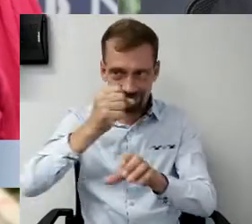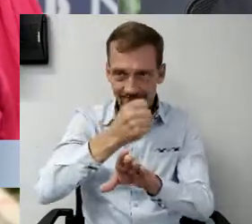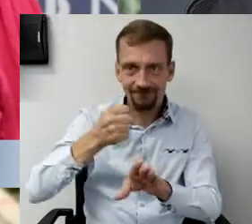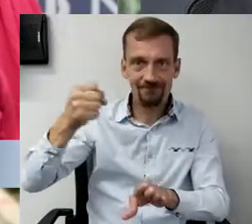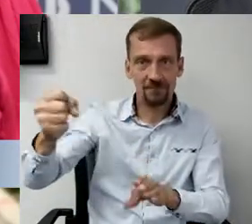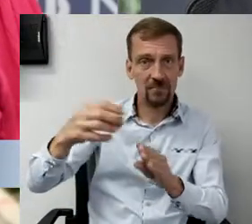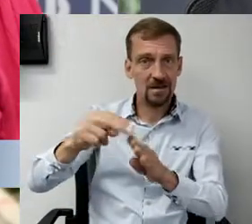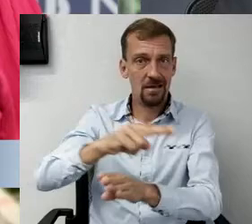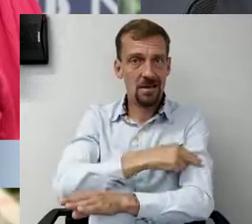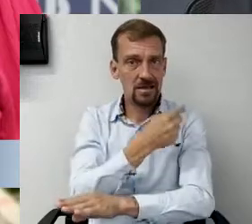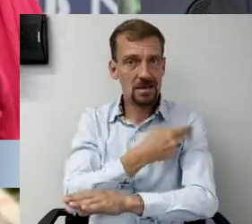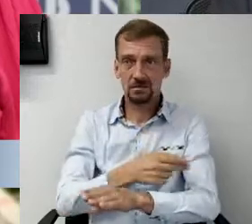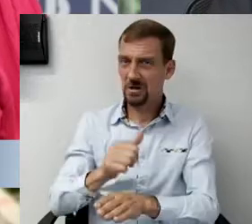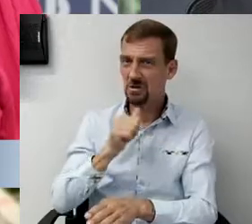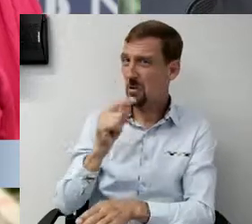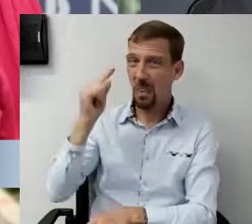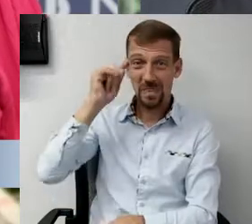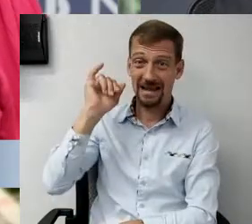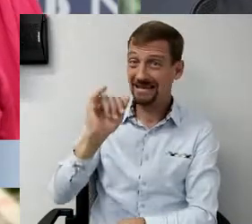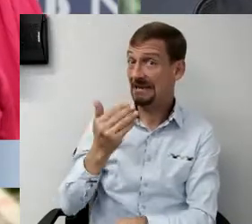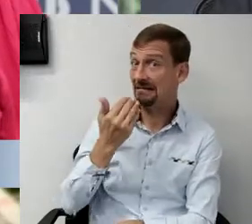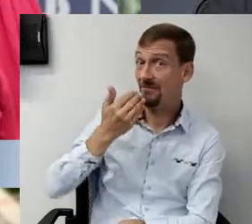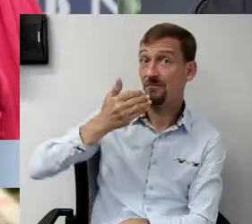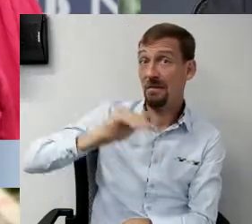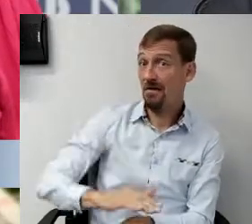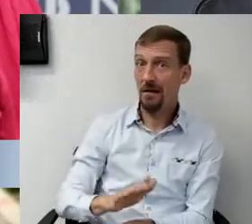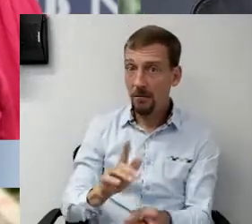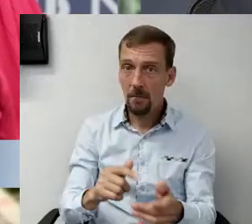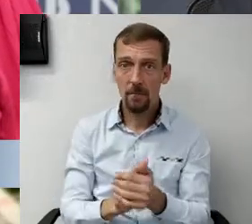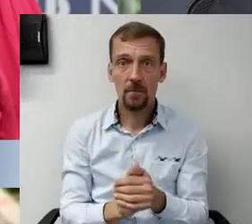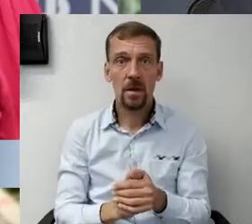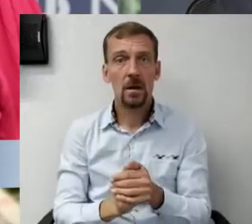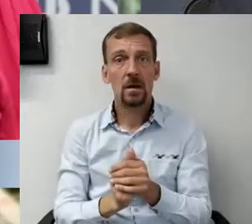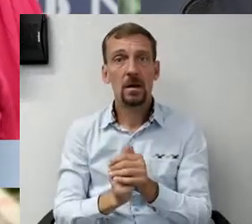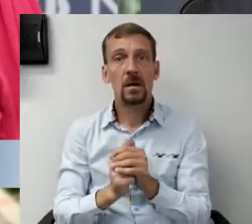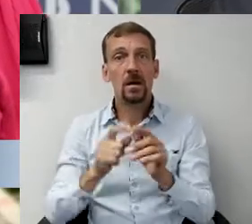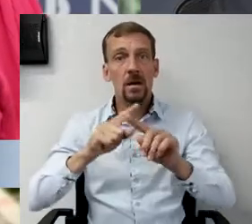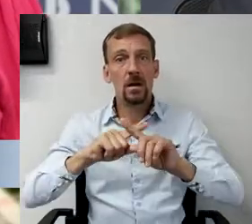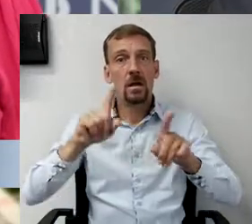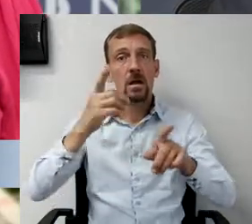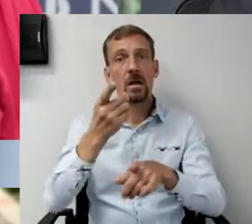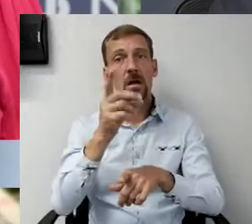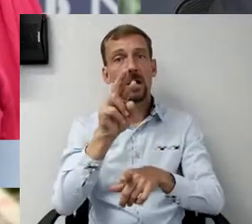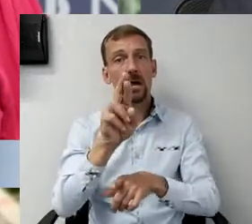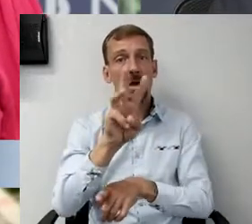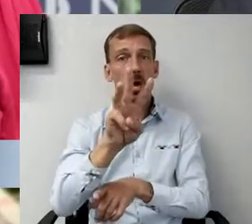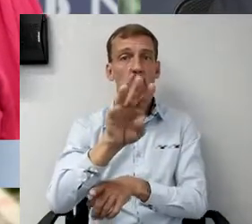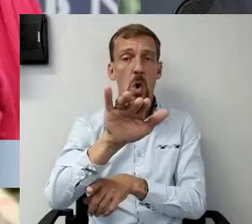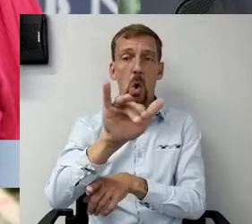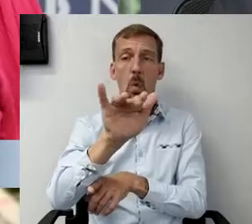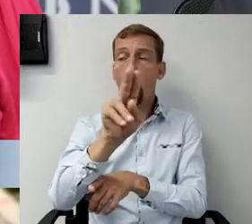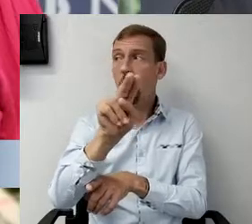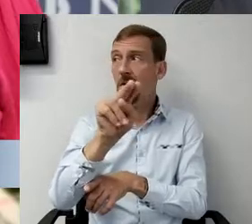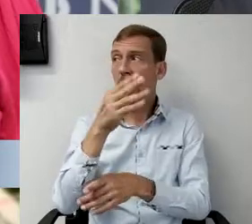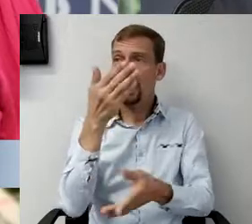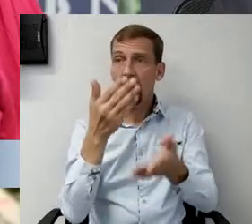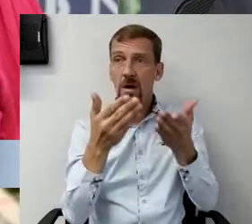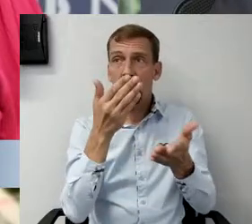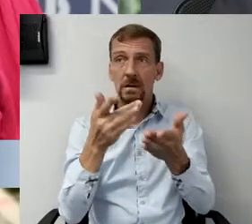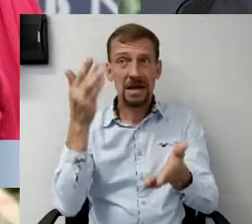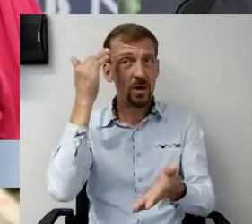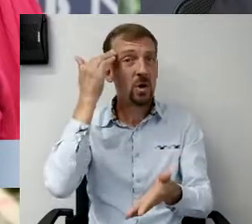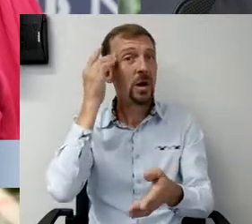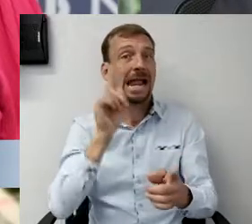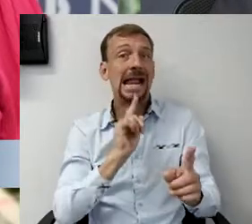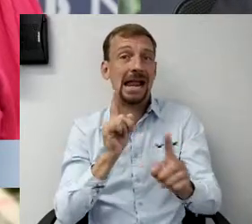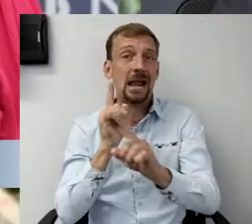don't know if it's that much higher. I don't know if Dr. Nguyen, Dr. Nguyen's probably not on the phone today, but I don't know if